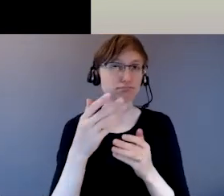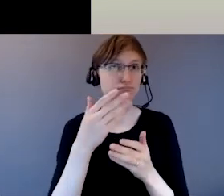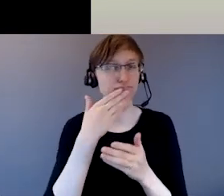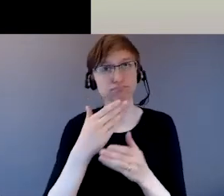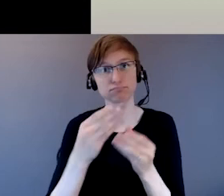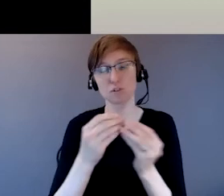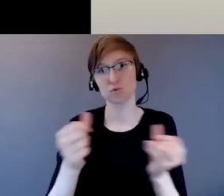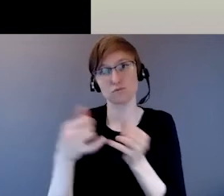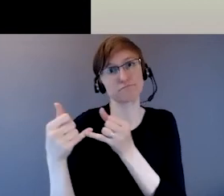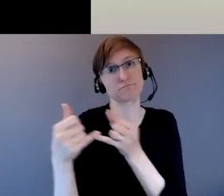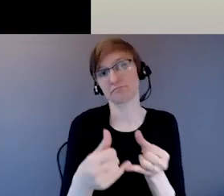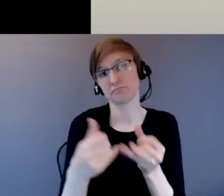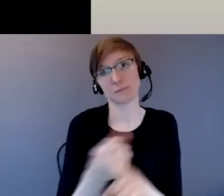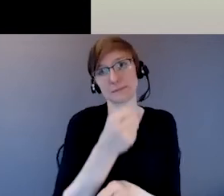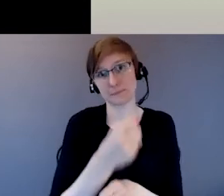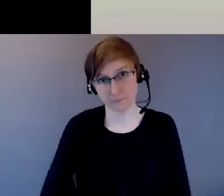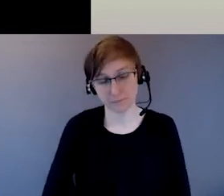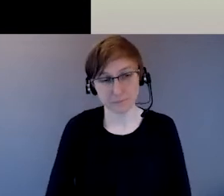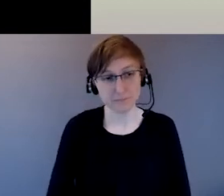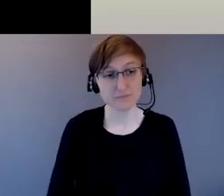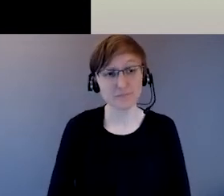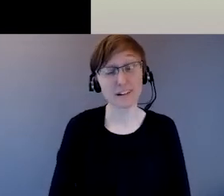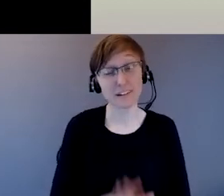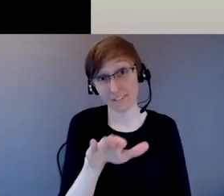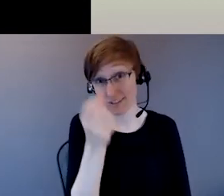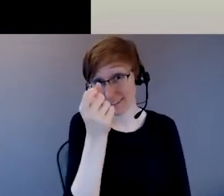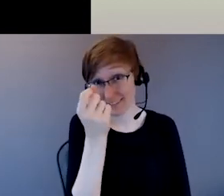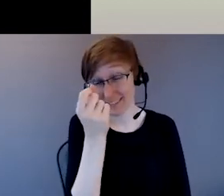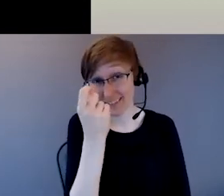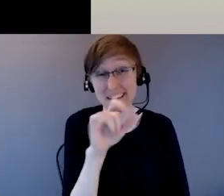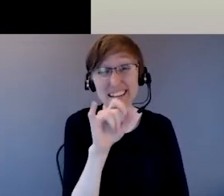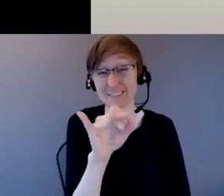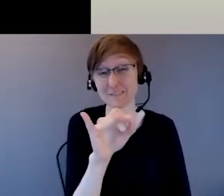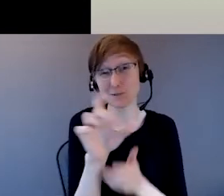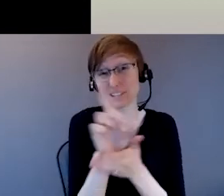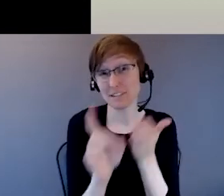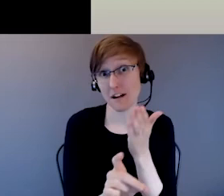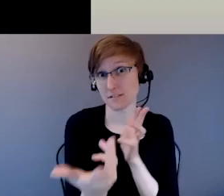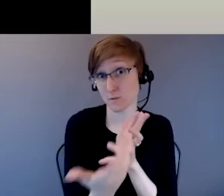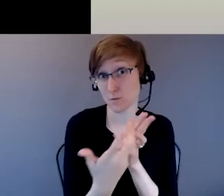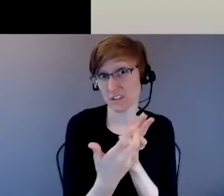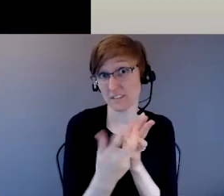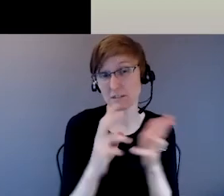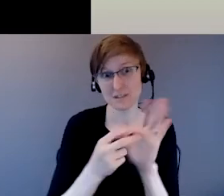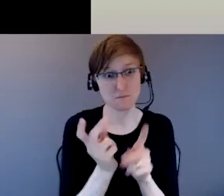way, inclusive designs make for some premium products. There's also the consideration, though,